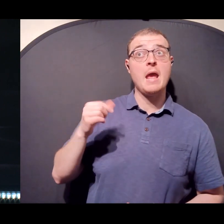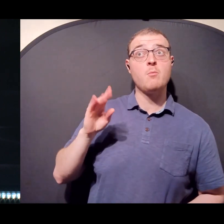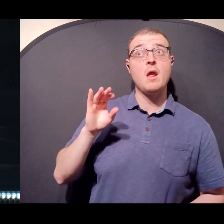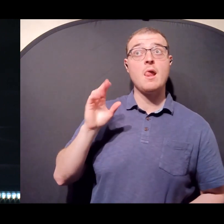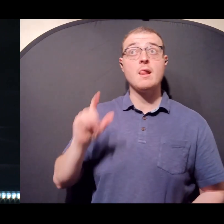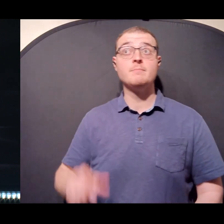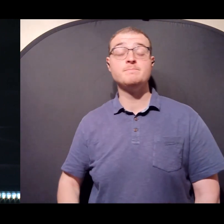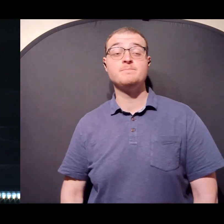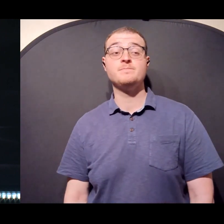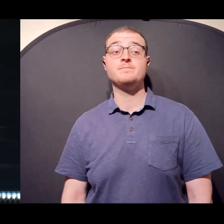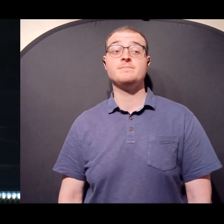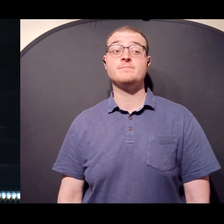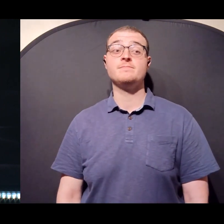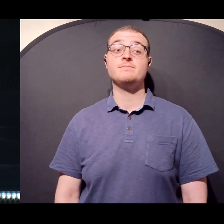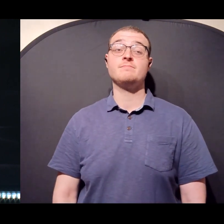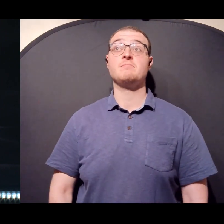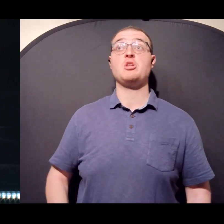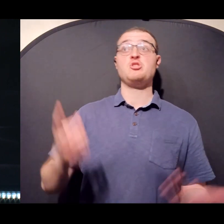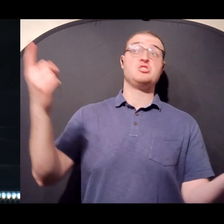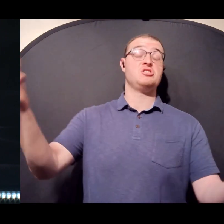You think about that, Gabriel?